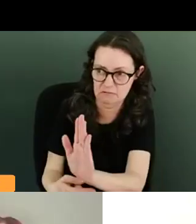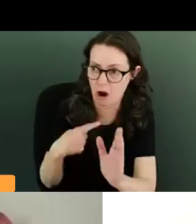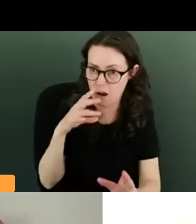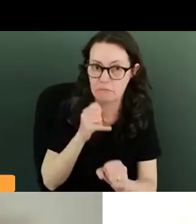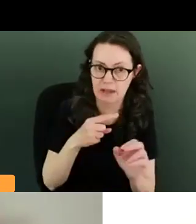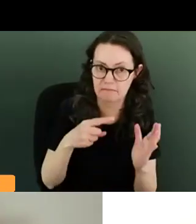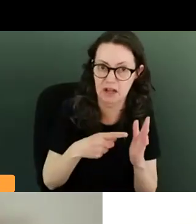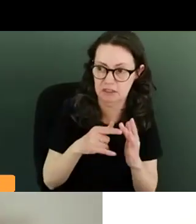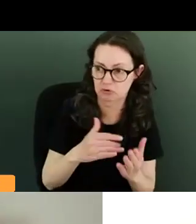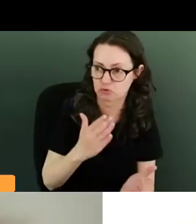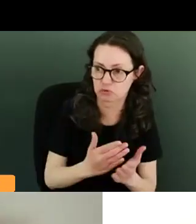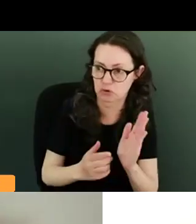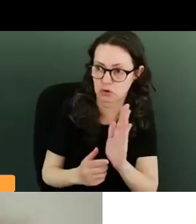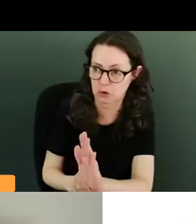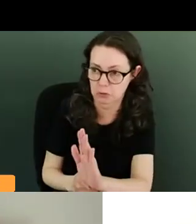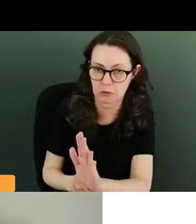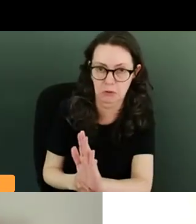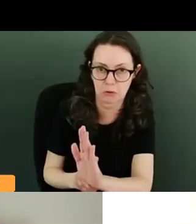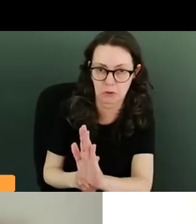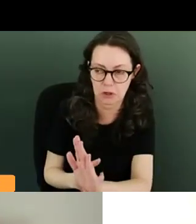in, people have a